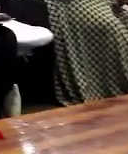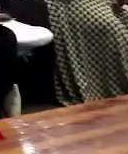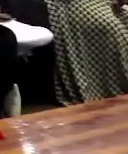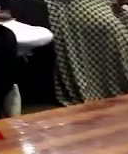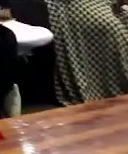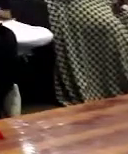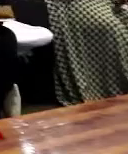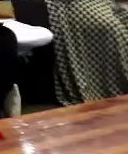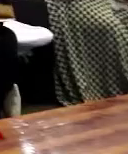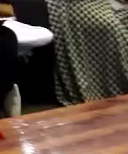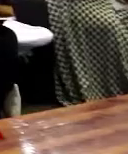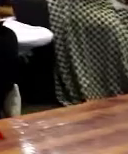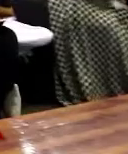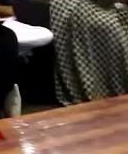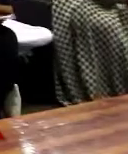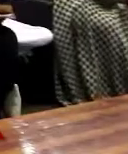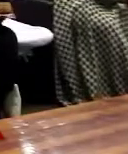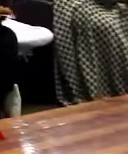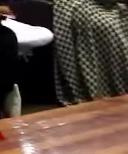ufuna uyojendala